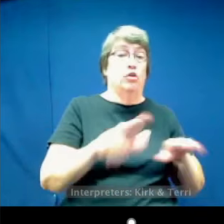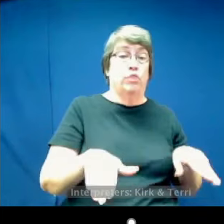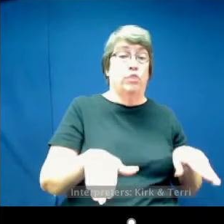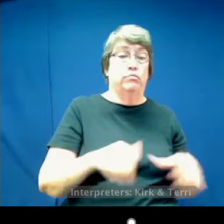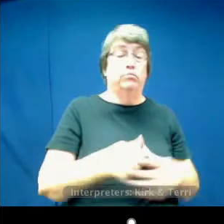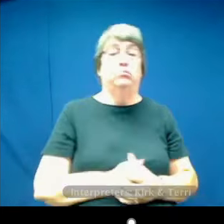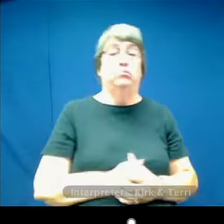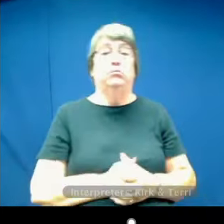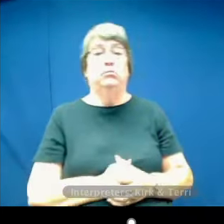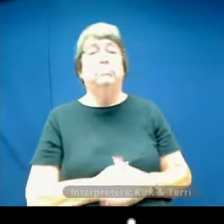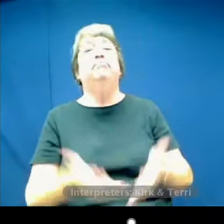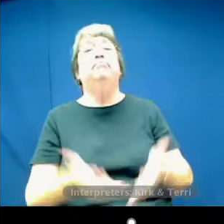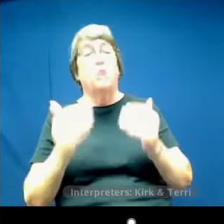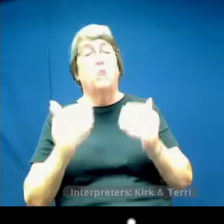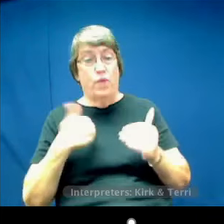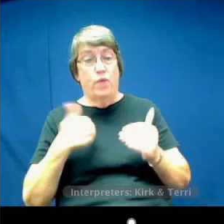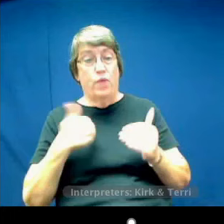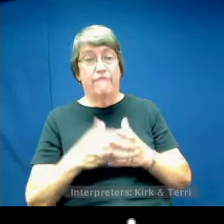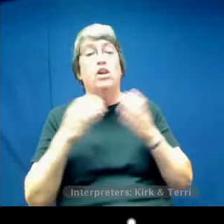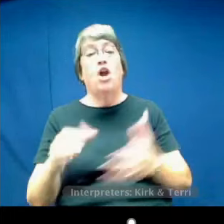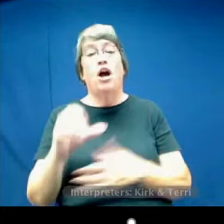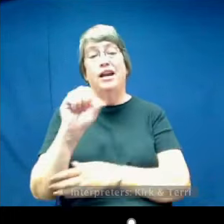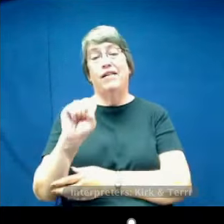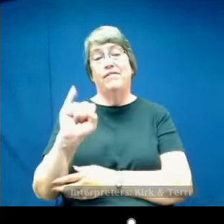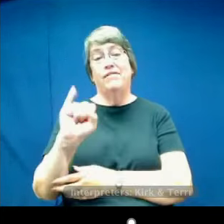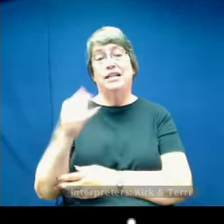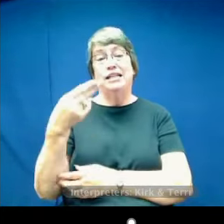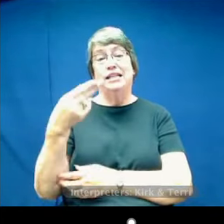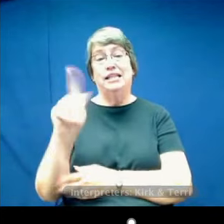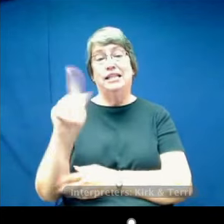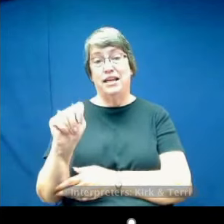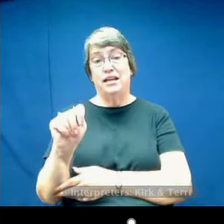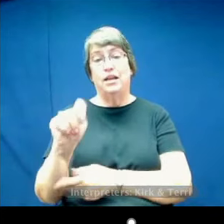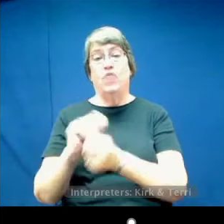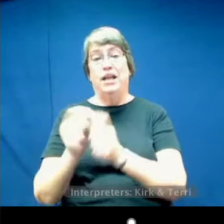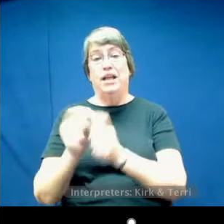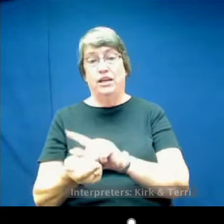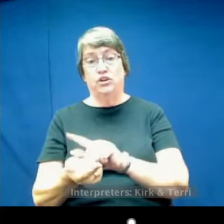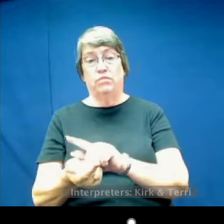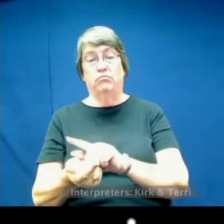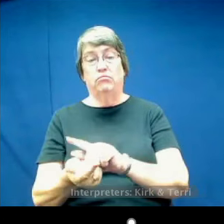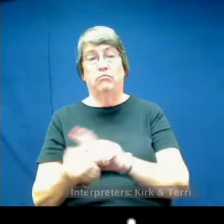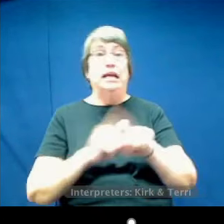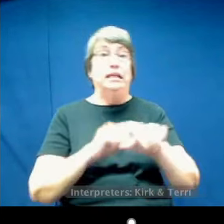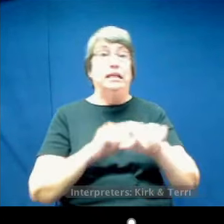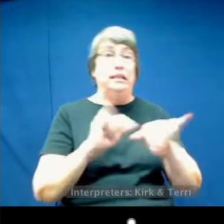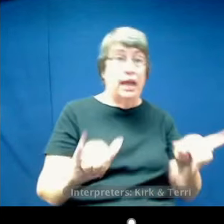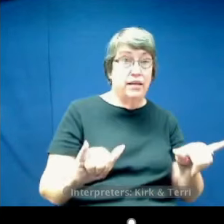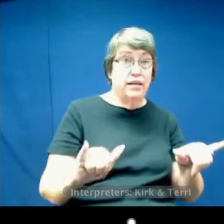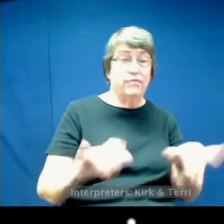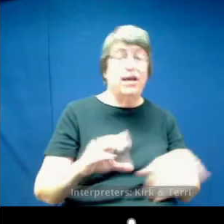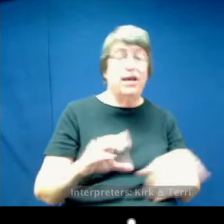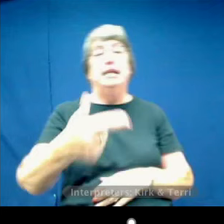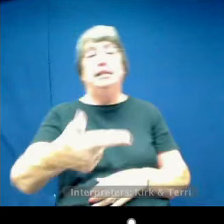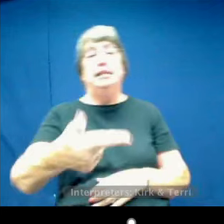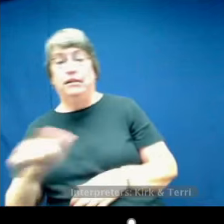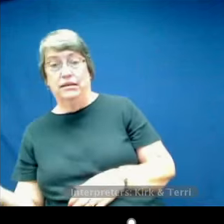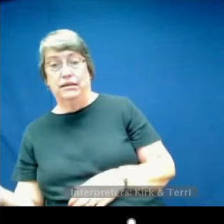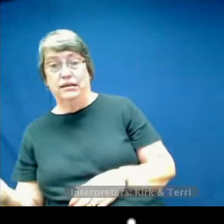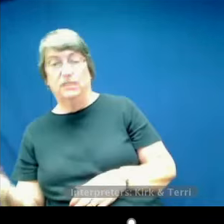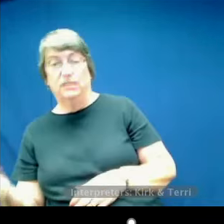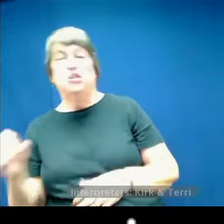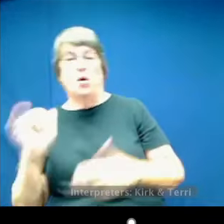sight translation in addition to regular, consecutive, and simultaneous interpreting. Sight translation is an important part